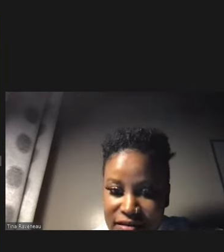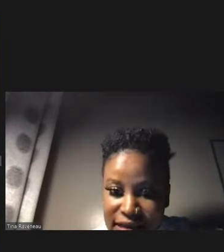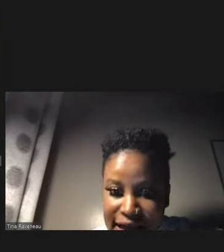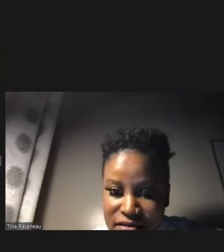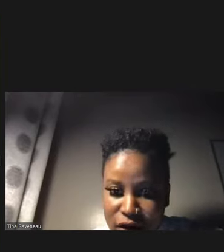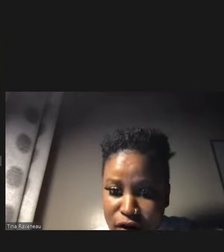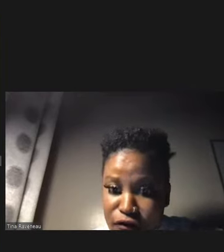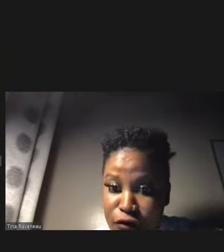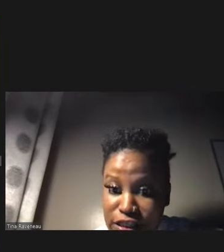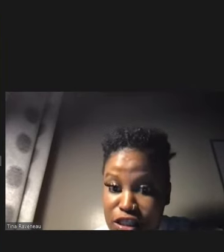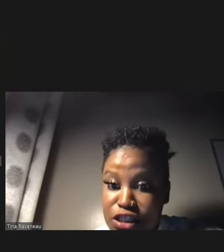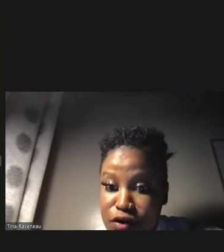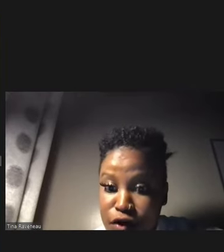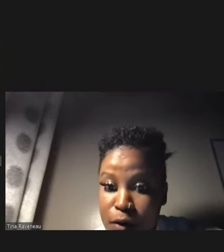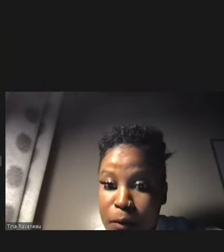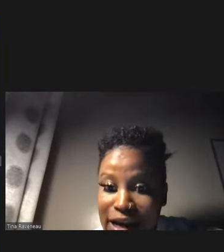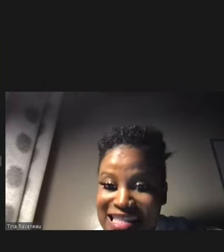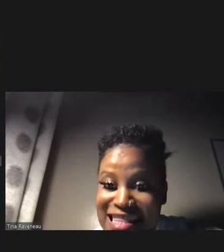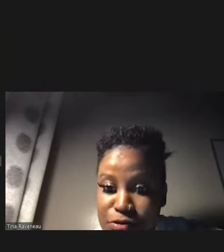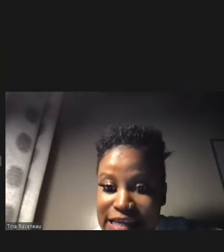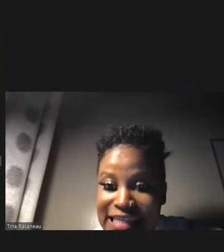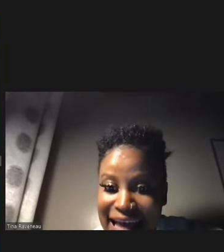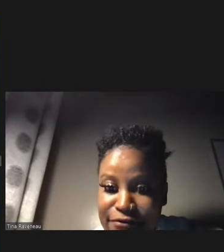$8.875 sales tax, of which